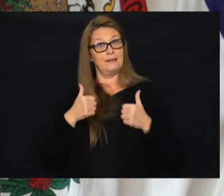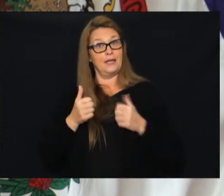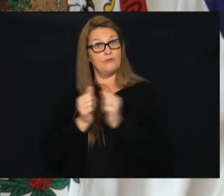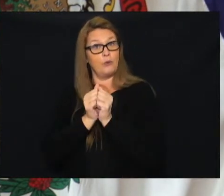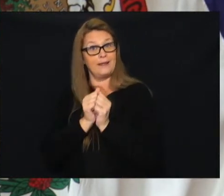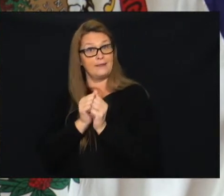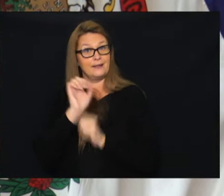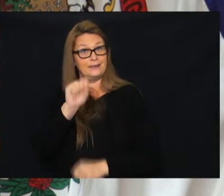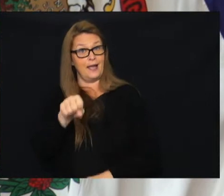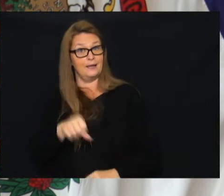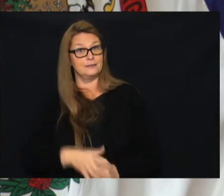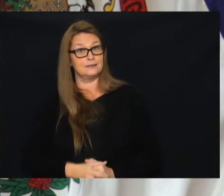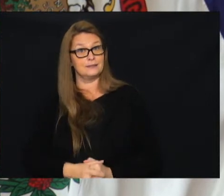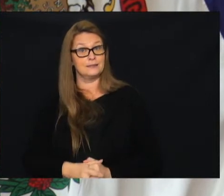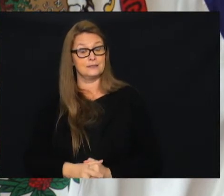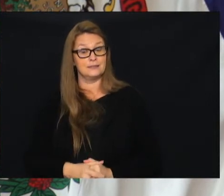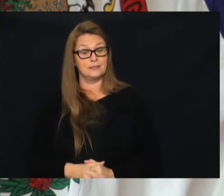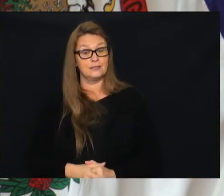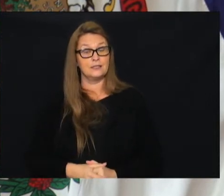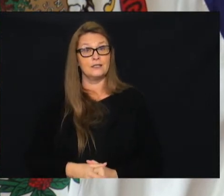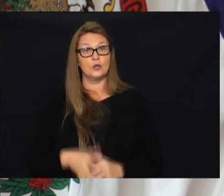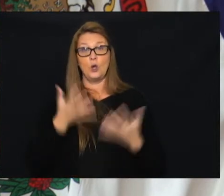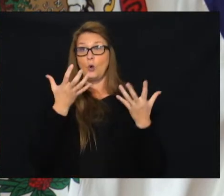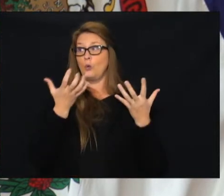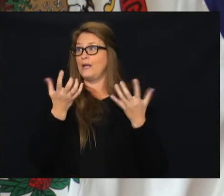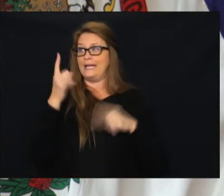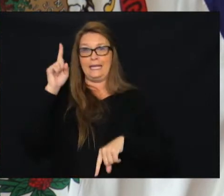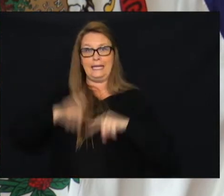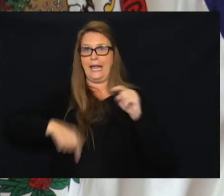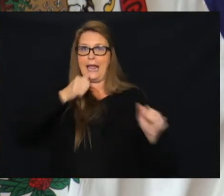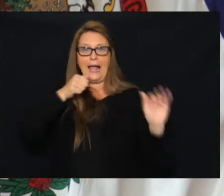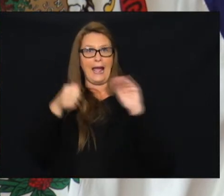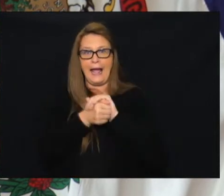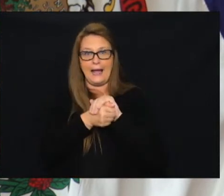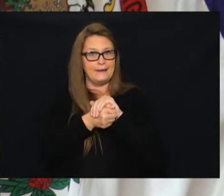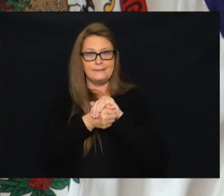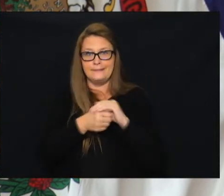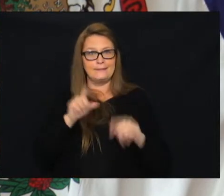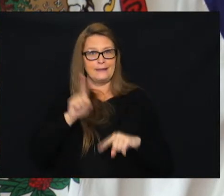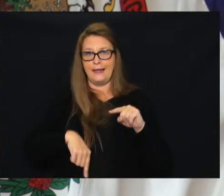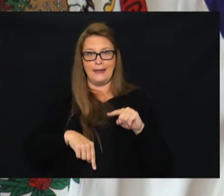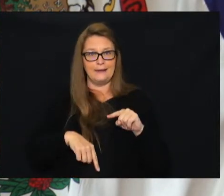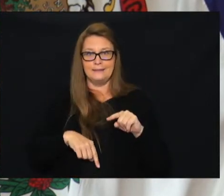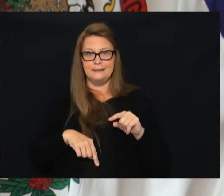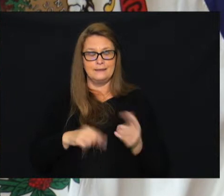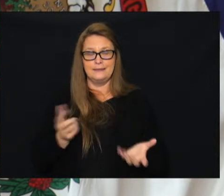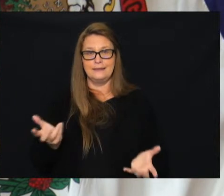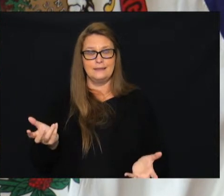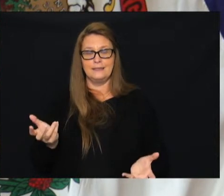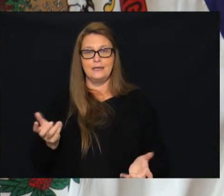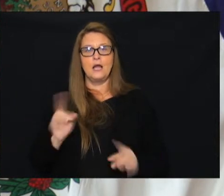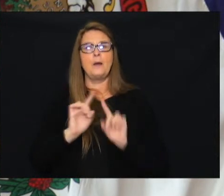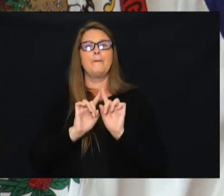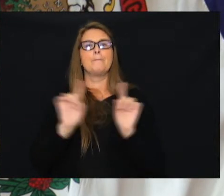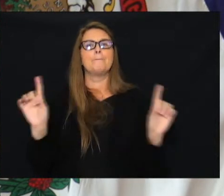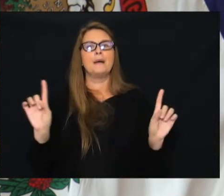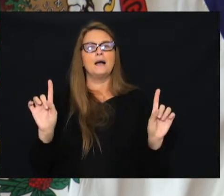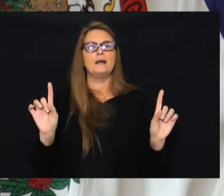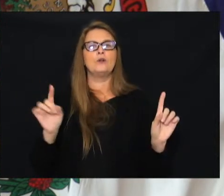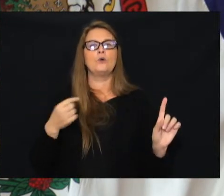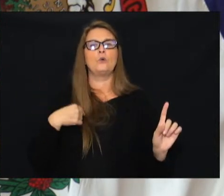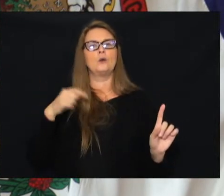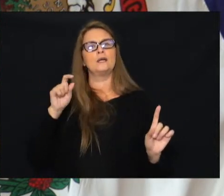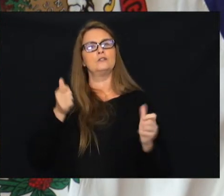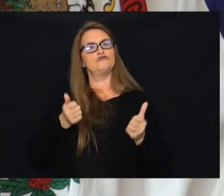not? We don't want to crawl in a hole, and I'm surely not going to do that. But with all that, we need to try